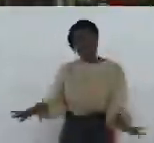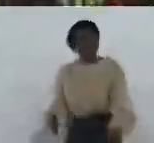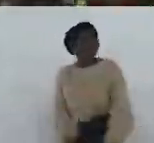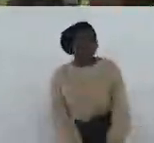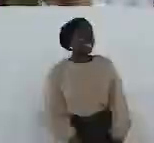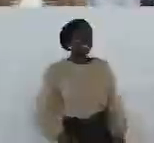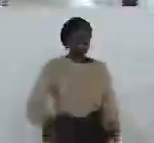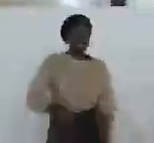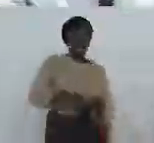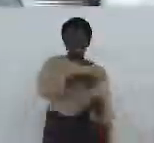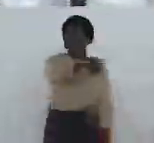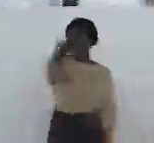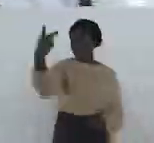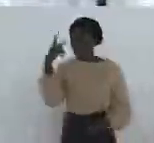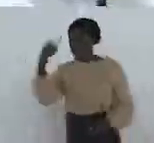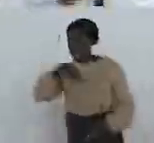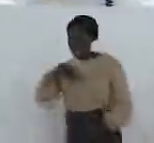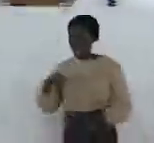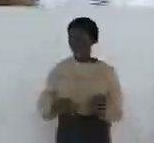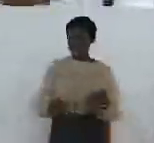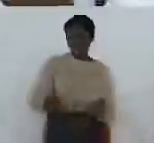when you see me Dan